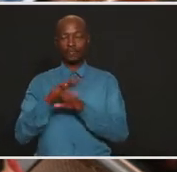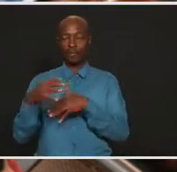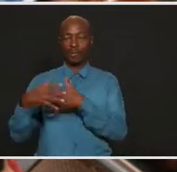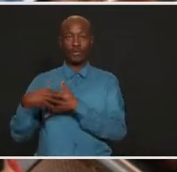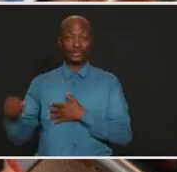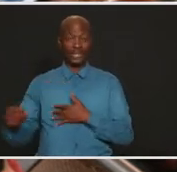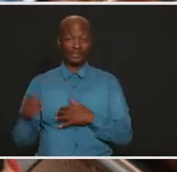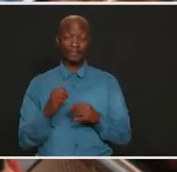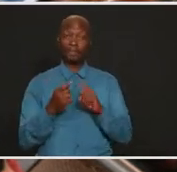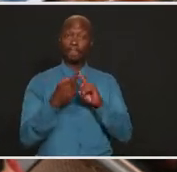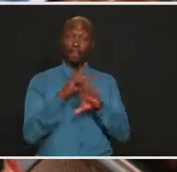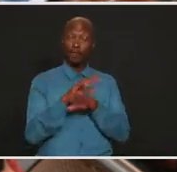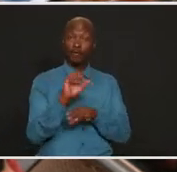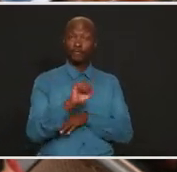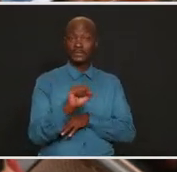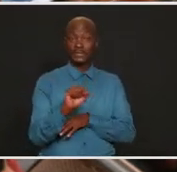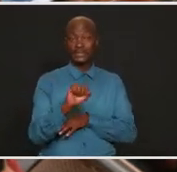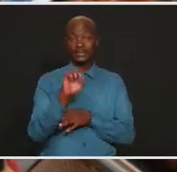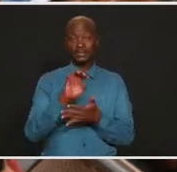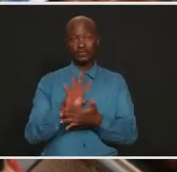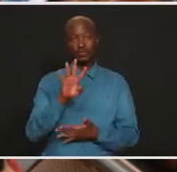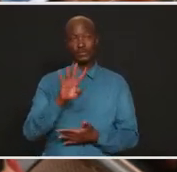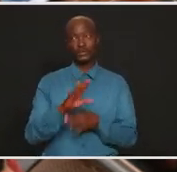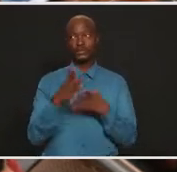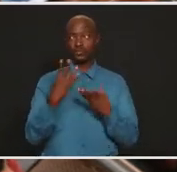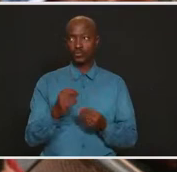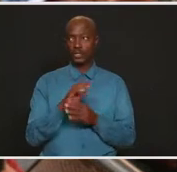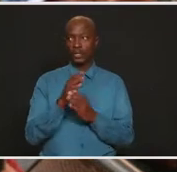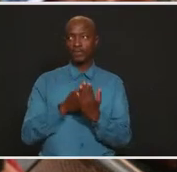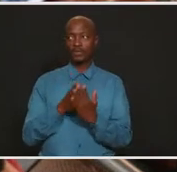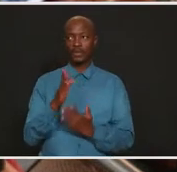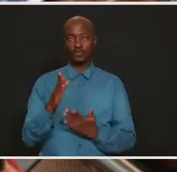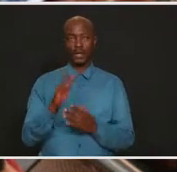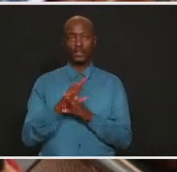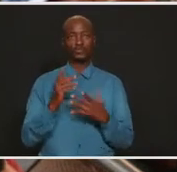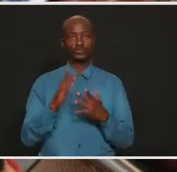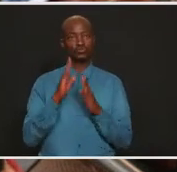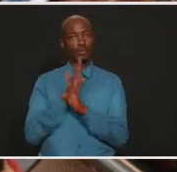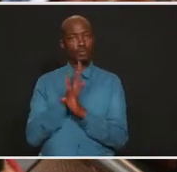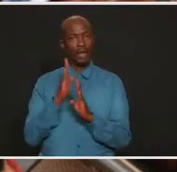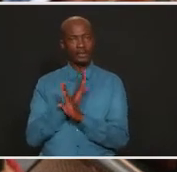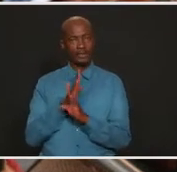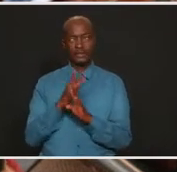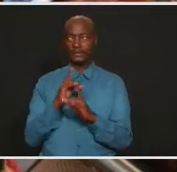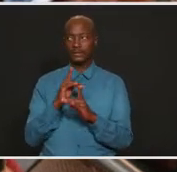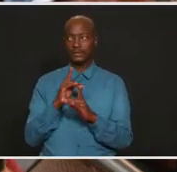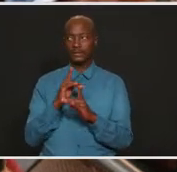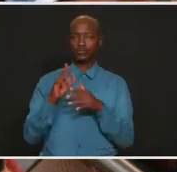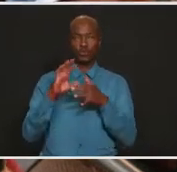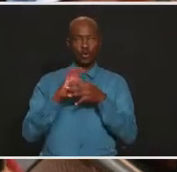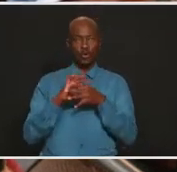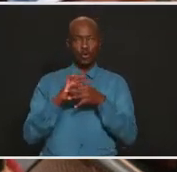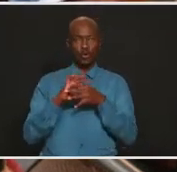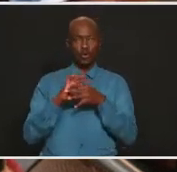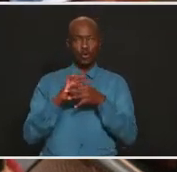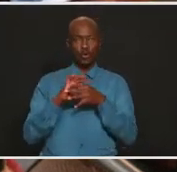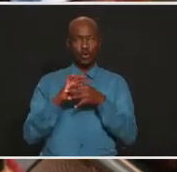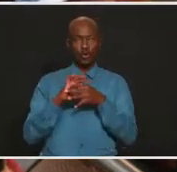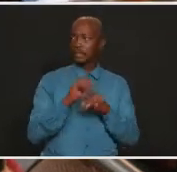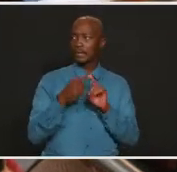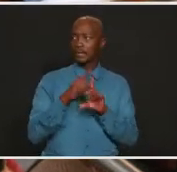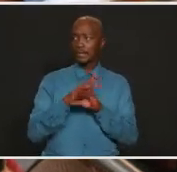14 of the Bill of Rights we have the right to privacy so I'm visit by government officials is an invasion of that